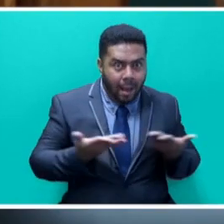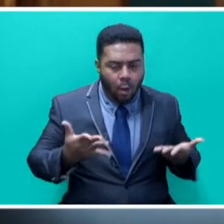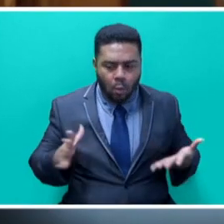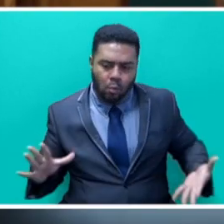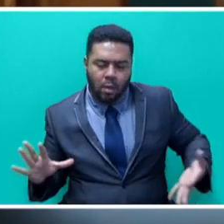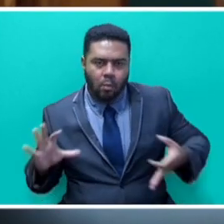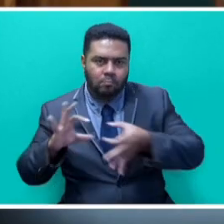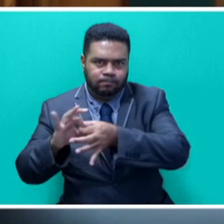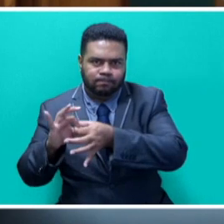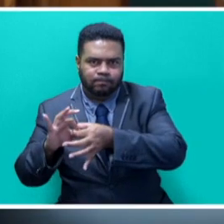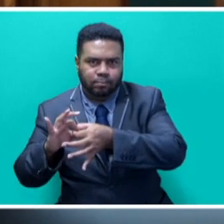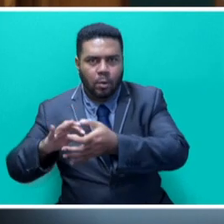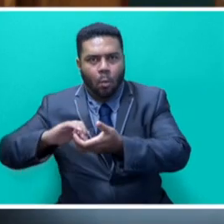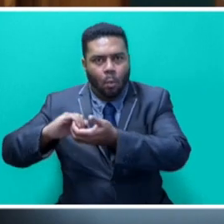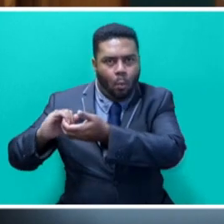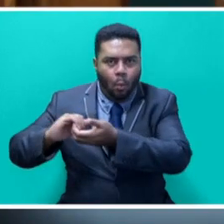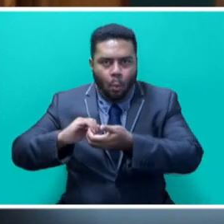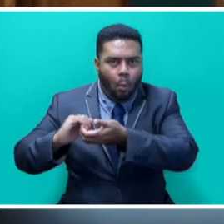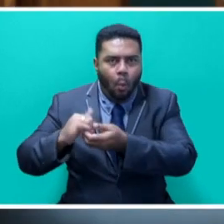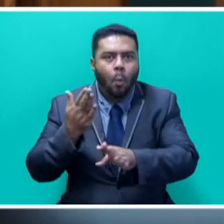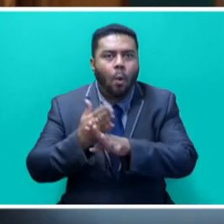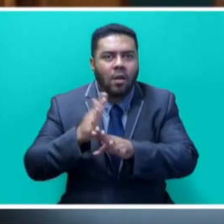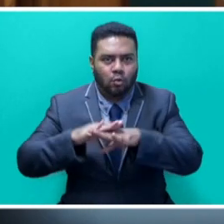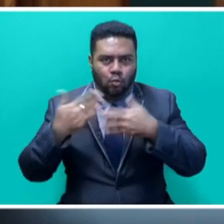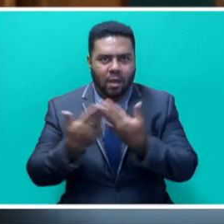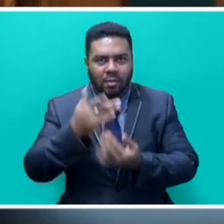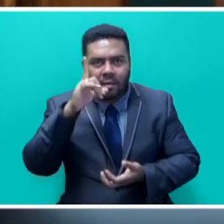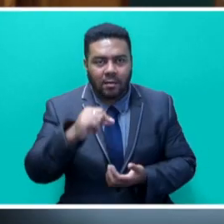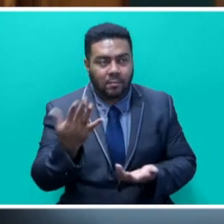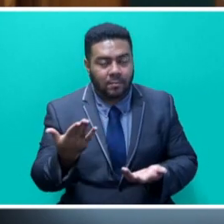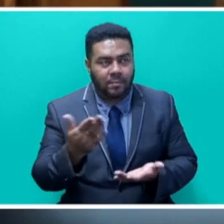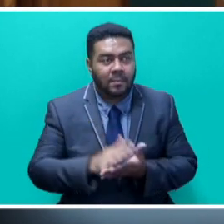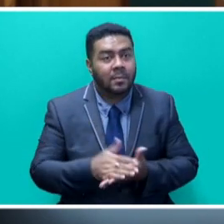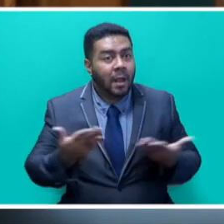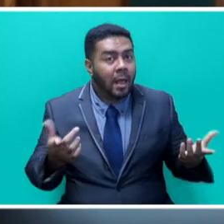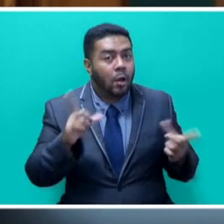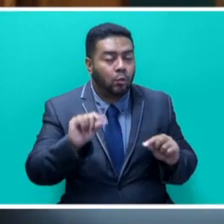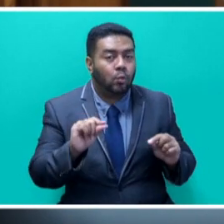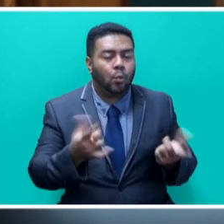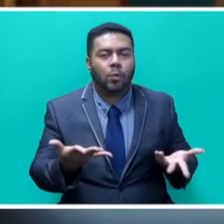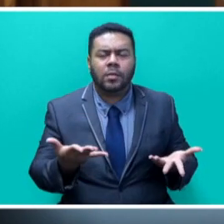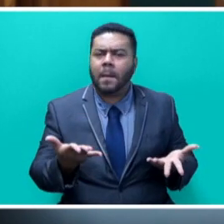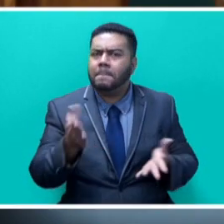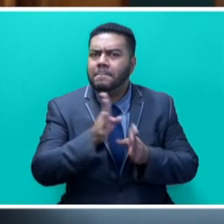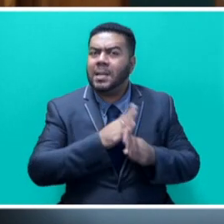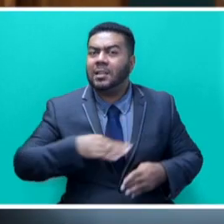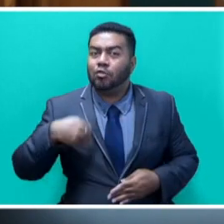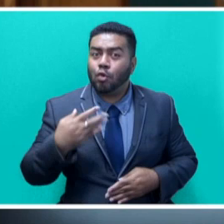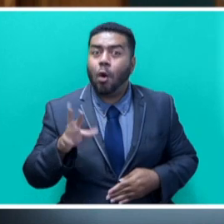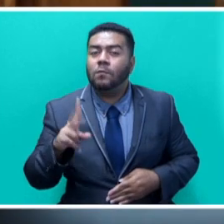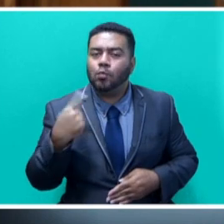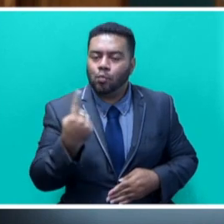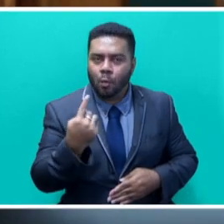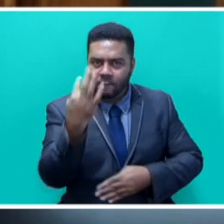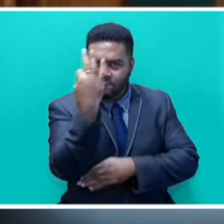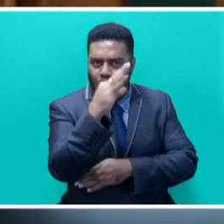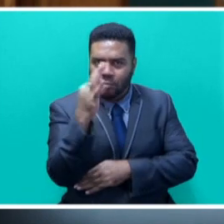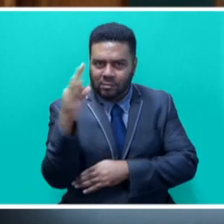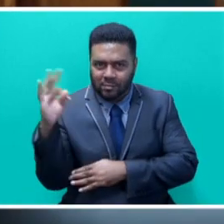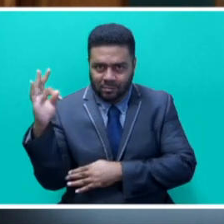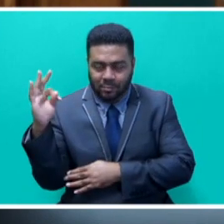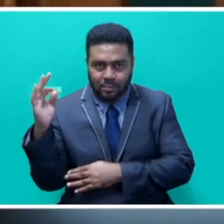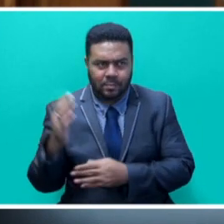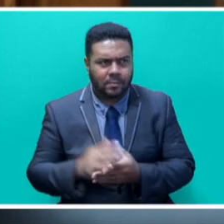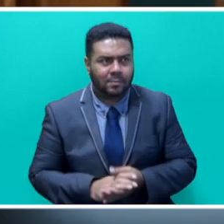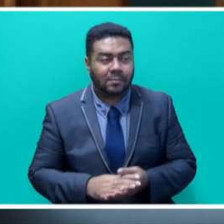and transparency. And it is doing this with the help of the Ministry of Forestry. Mr. Speaker, Fiji's